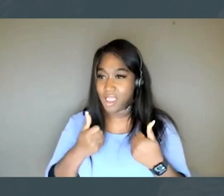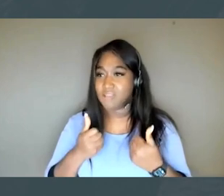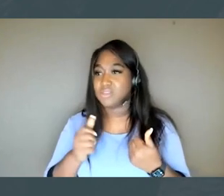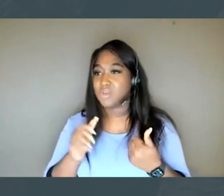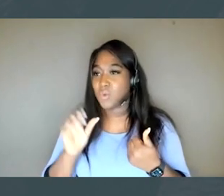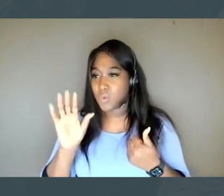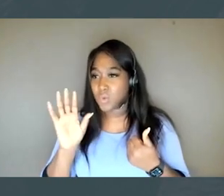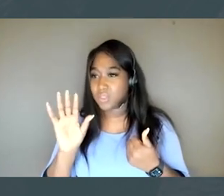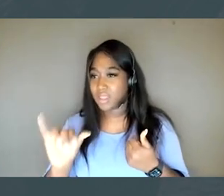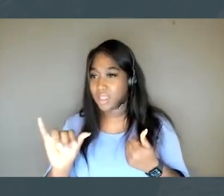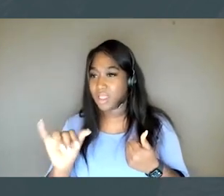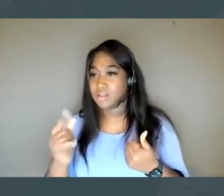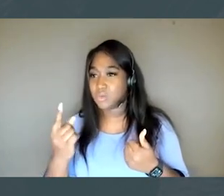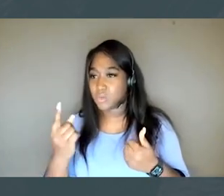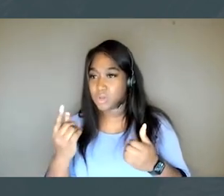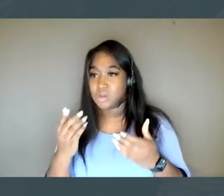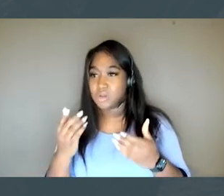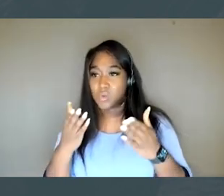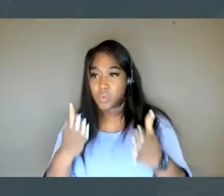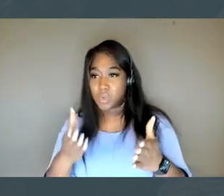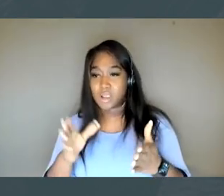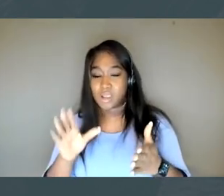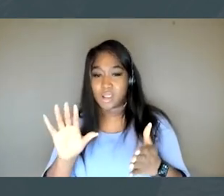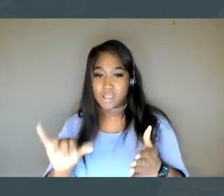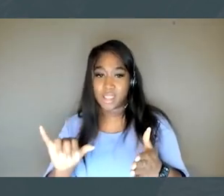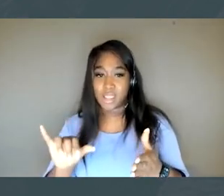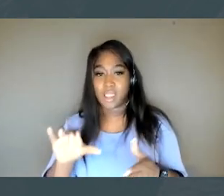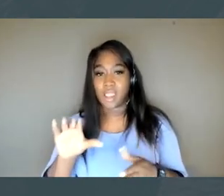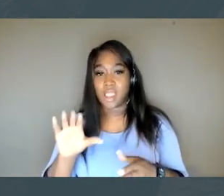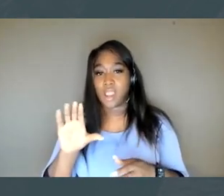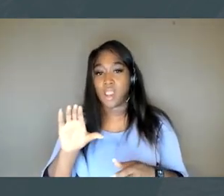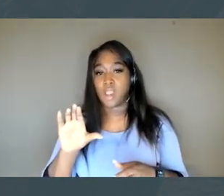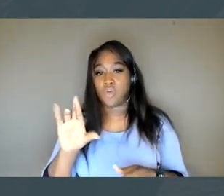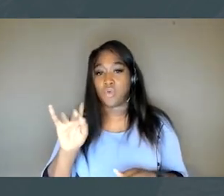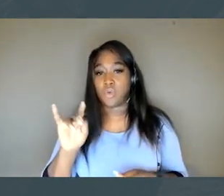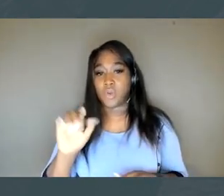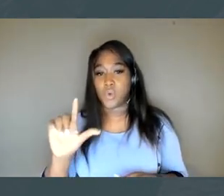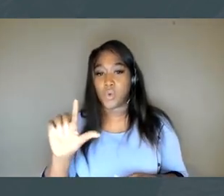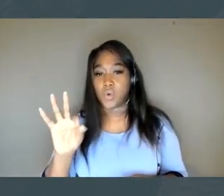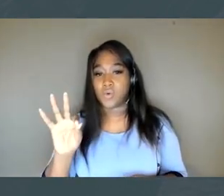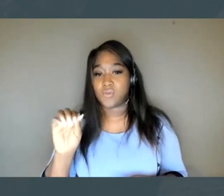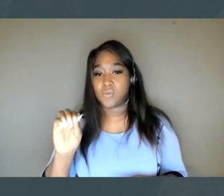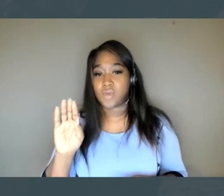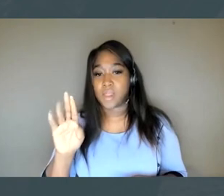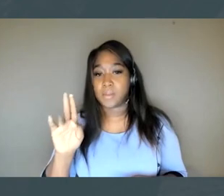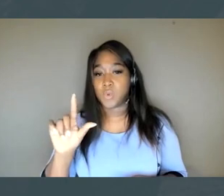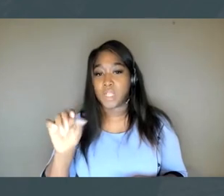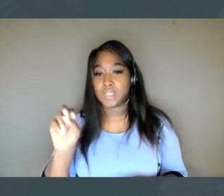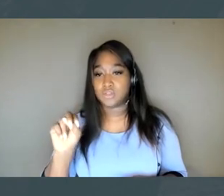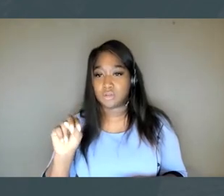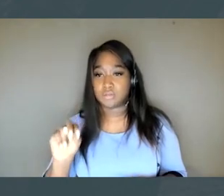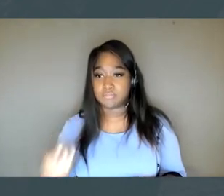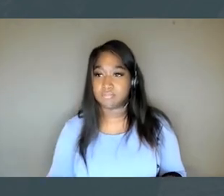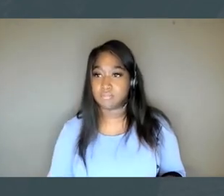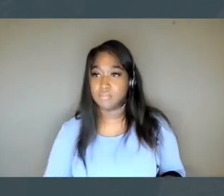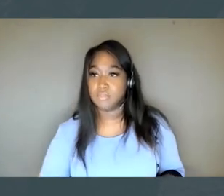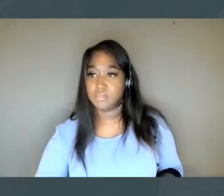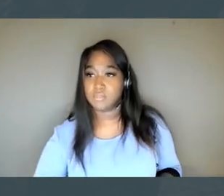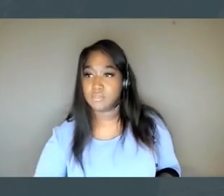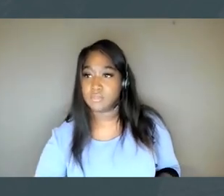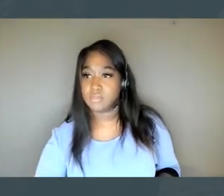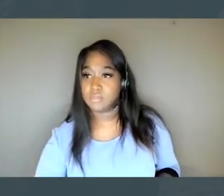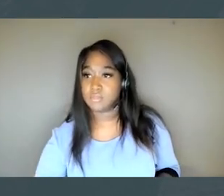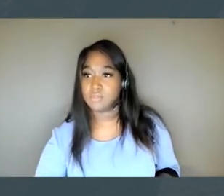way, you know, critical fabulation, perhaps a manner in which you can make